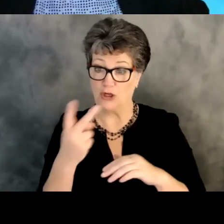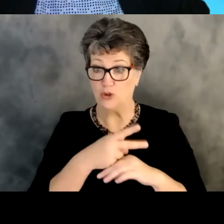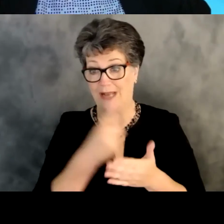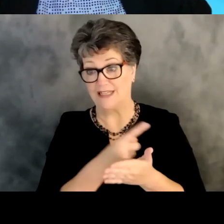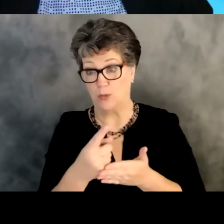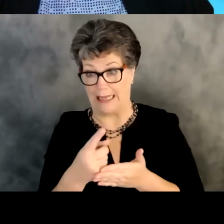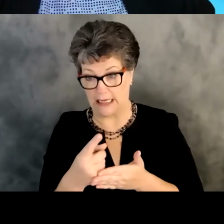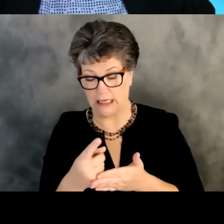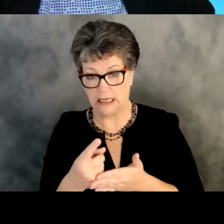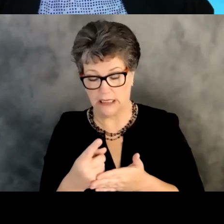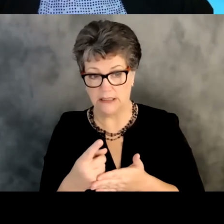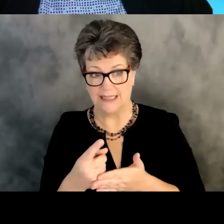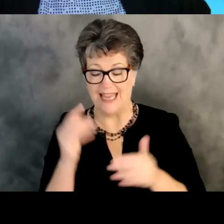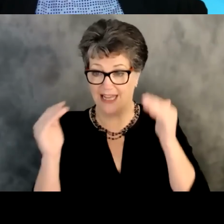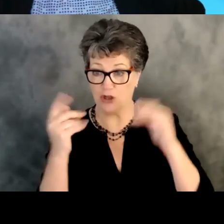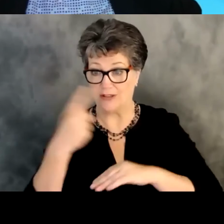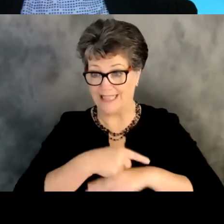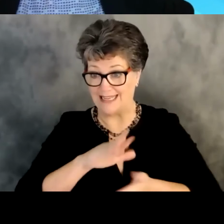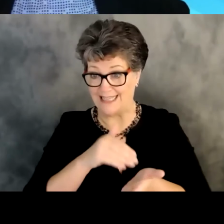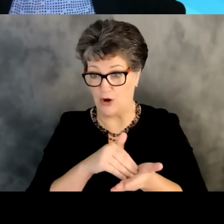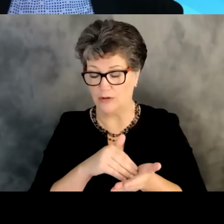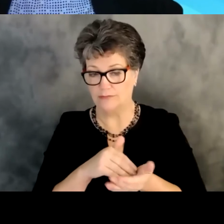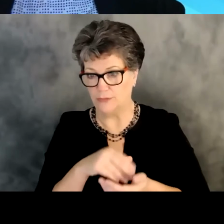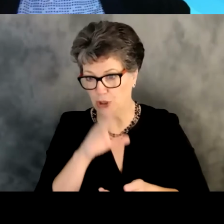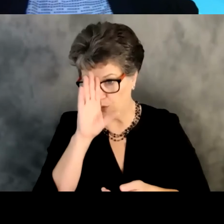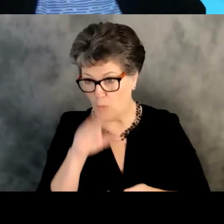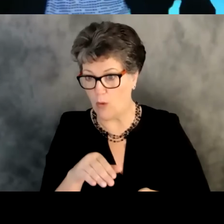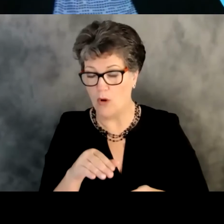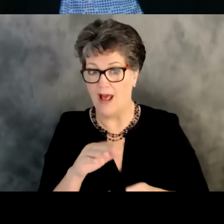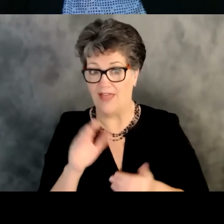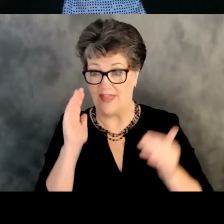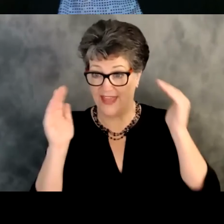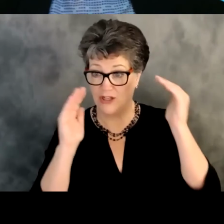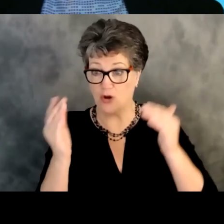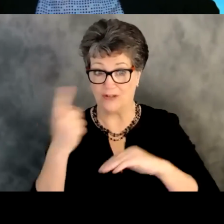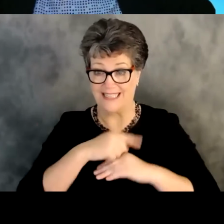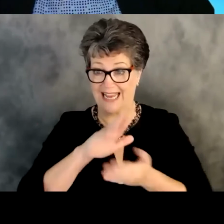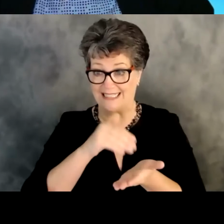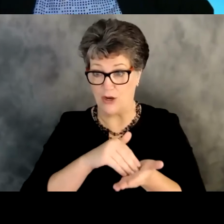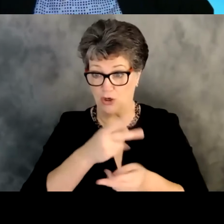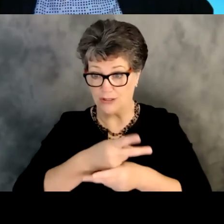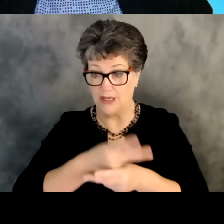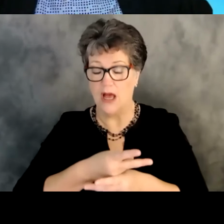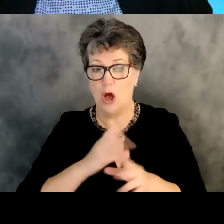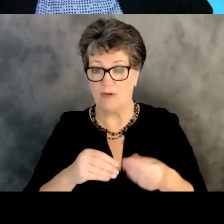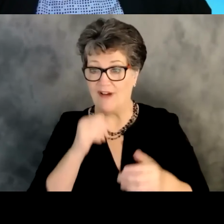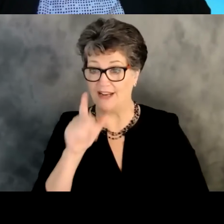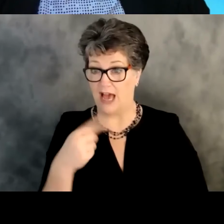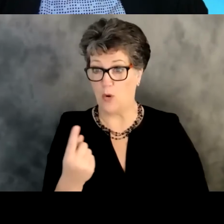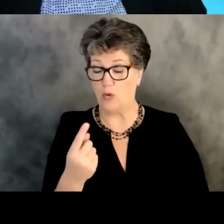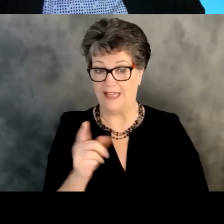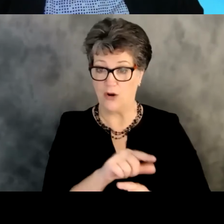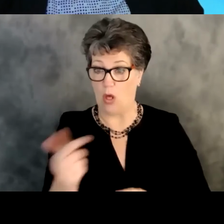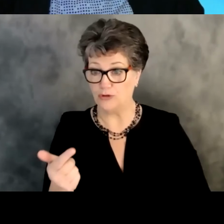for instance, in an adult day center. You know that the adult day centers provide not only an